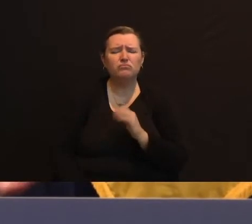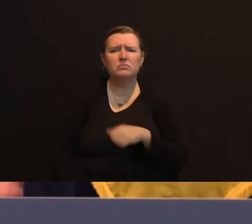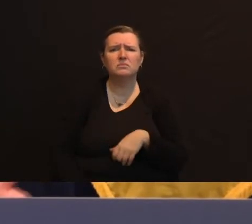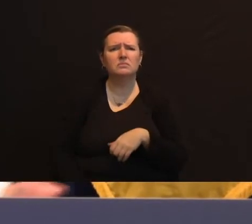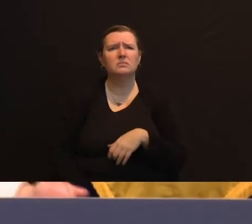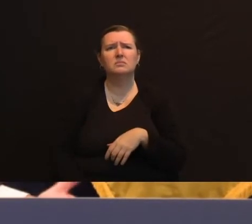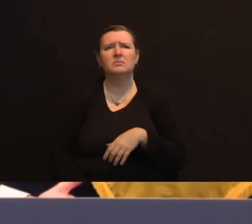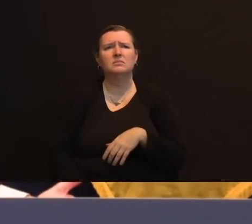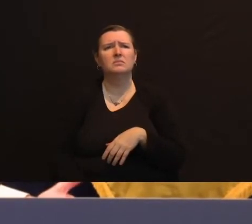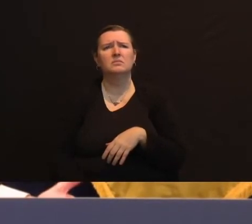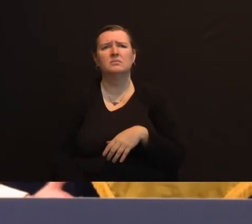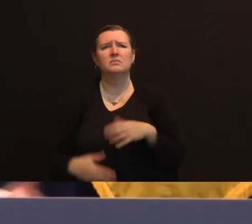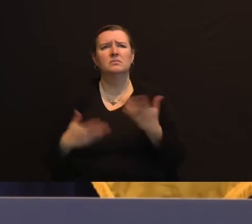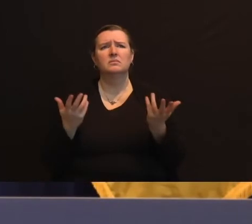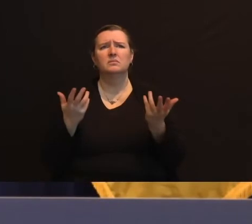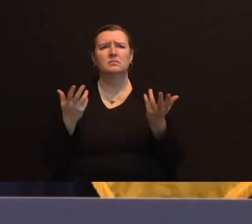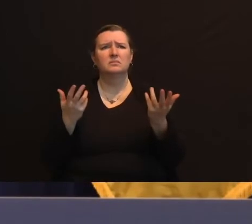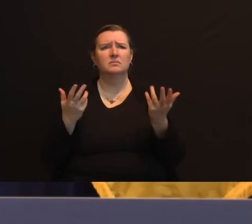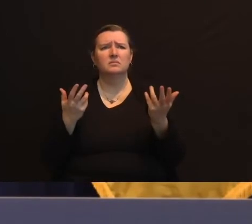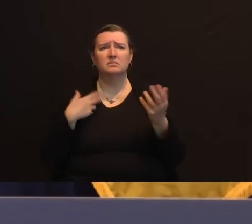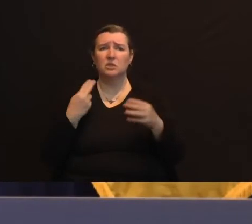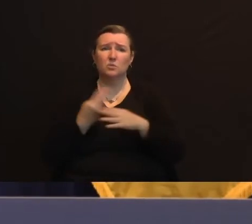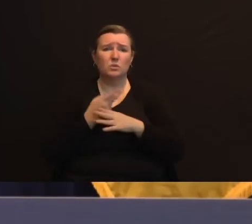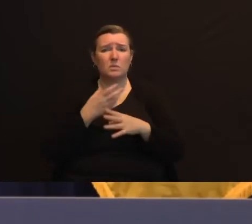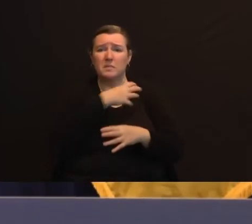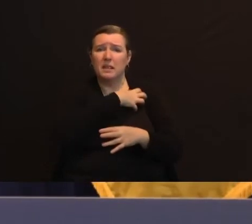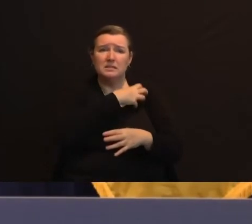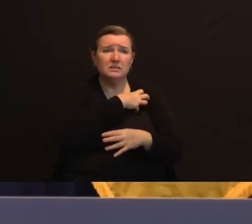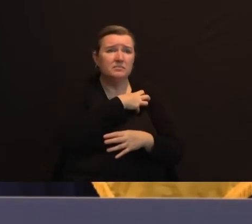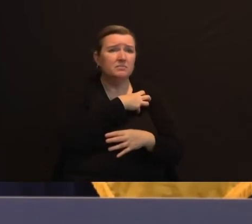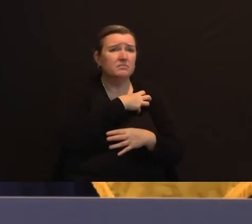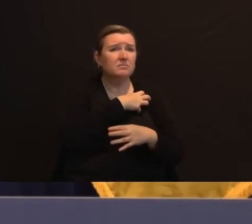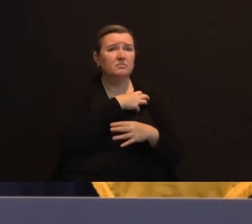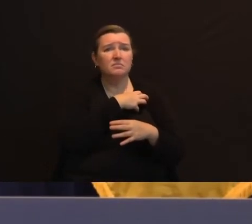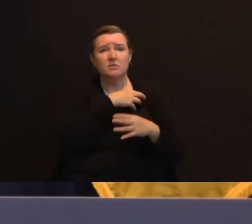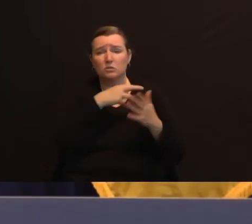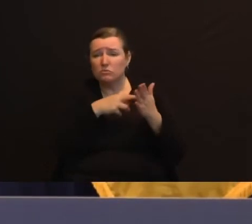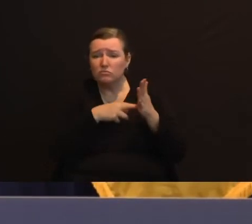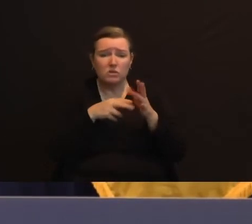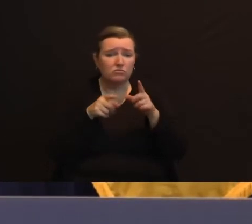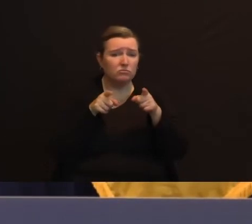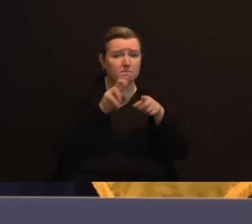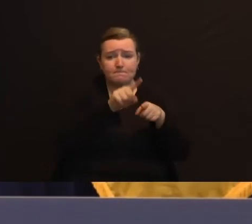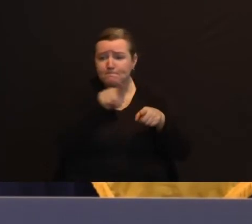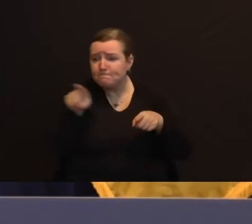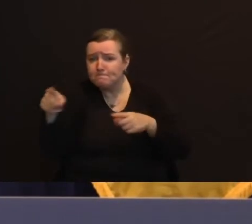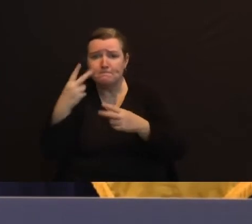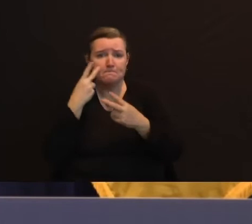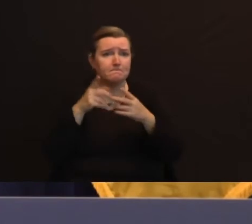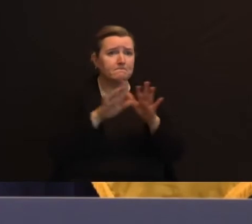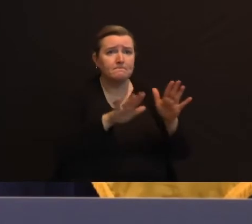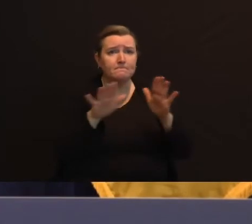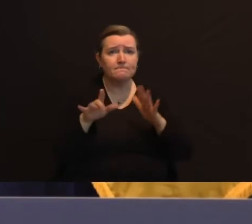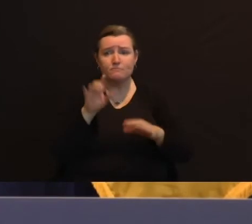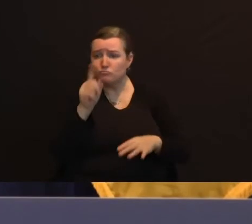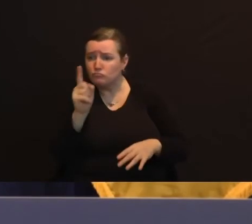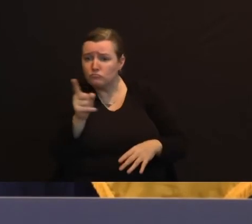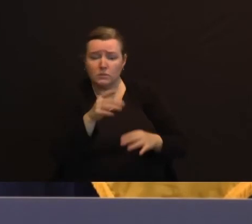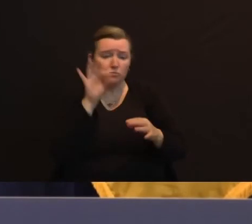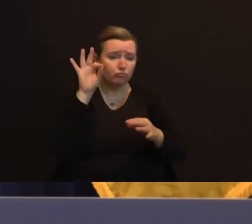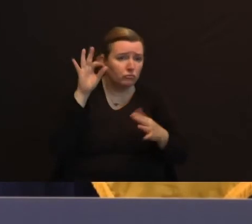we can realistically apply. We're left with the bully pulpit. We're left with, the likes of Bruce Springsteen, John Bon Jovi,